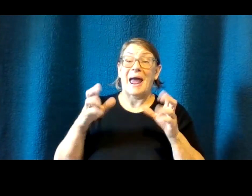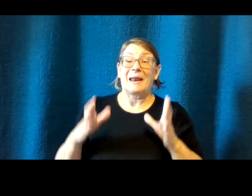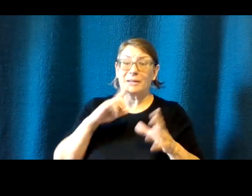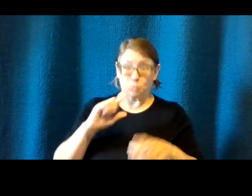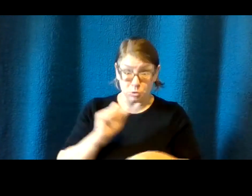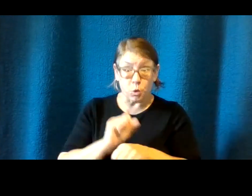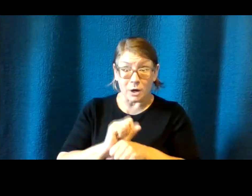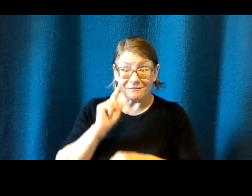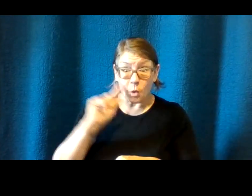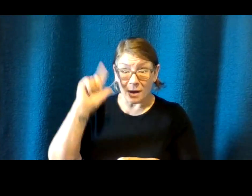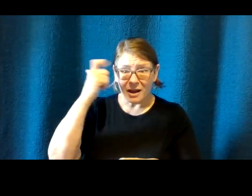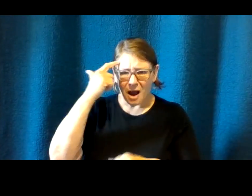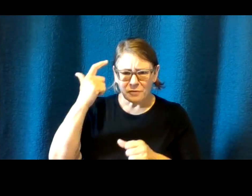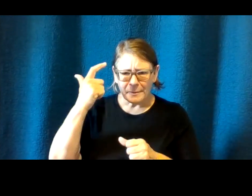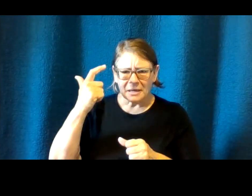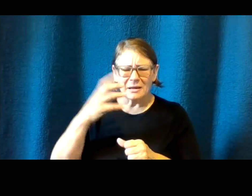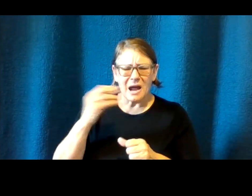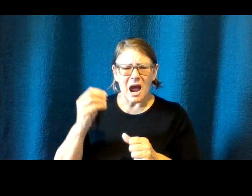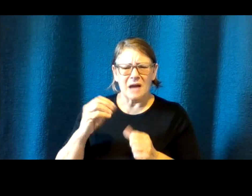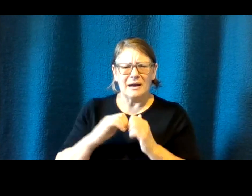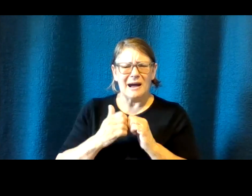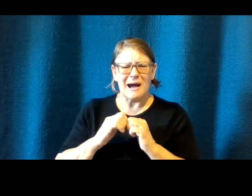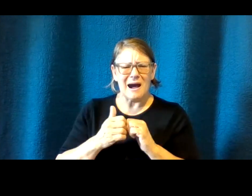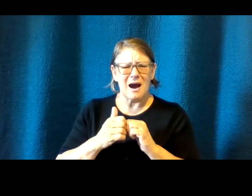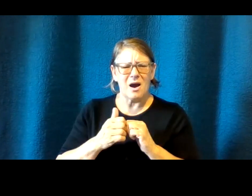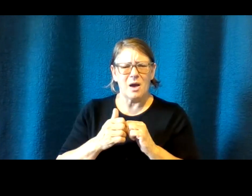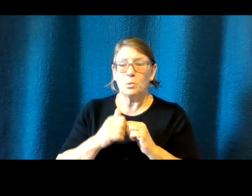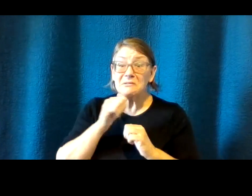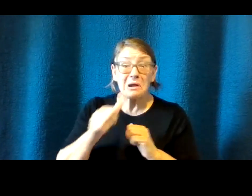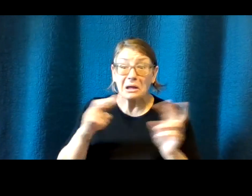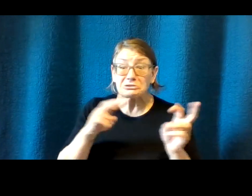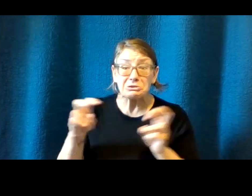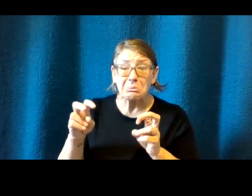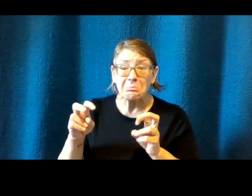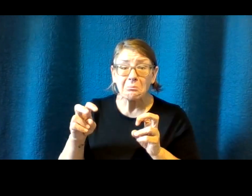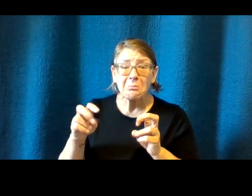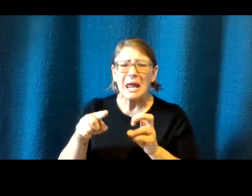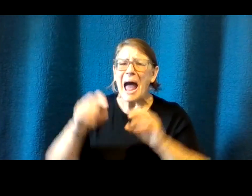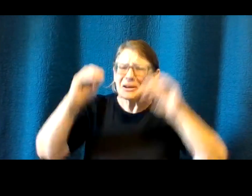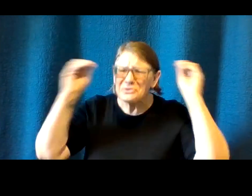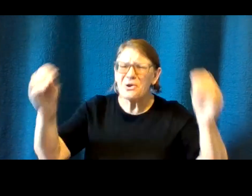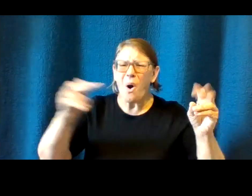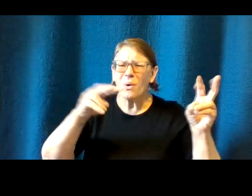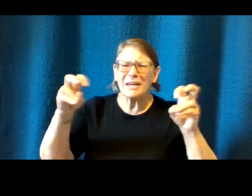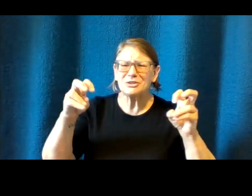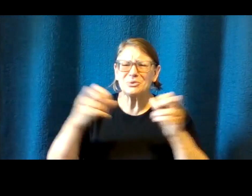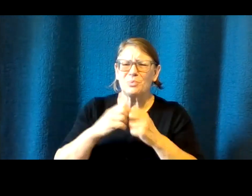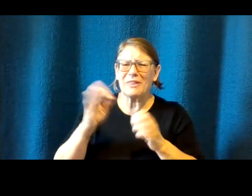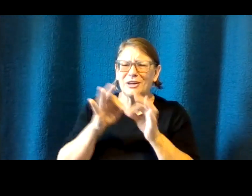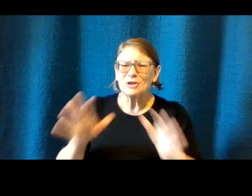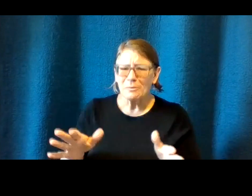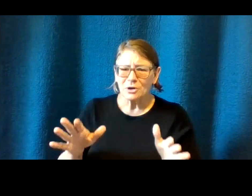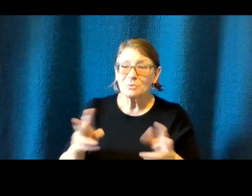government, and how it was so it was a non-issue. He had no issues whatsoever. So it was